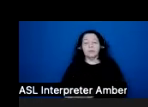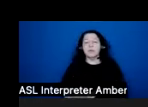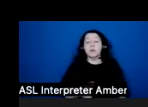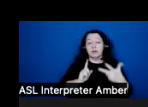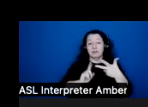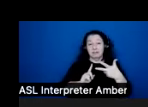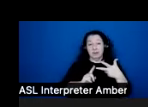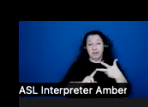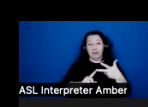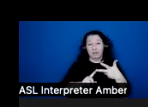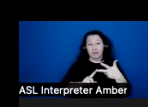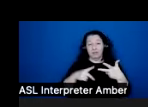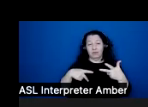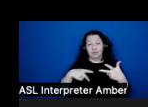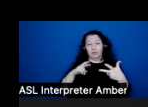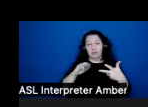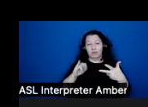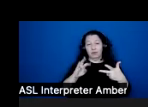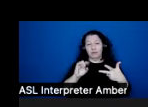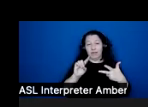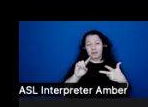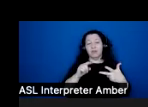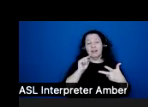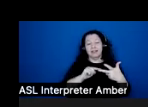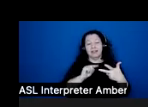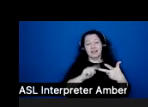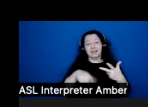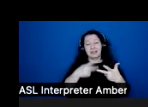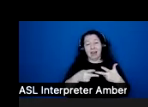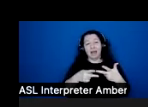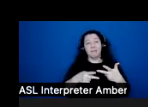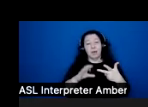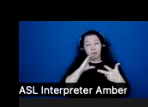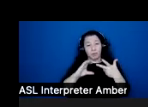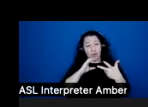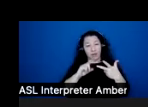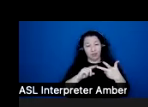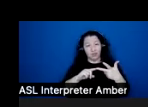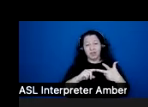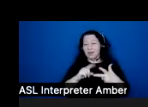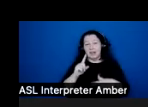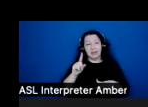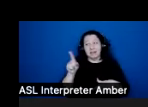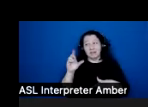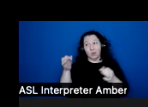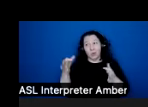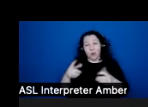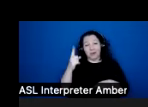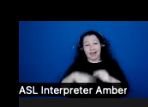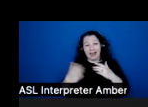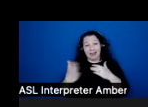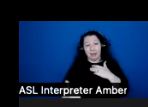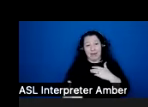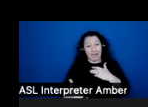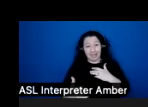privileged, sometimes with privileged communications, that you cannot be subpoenaed to court.